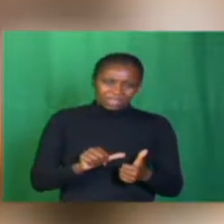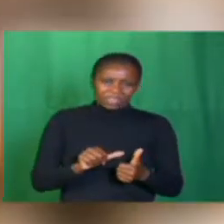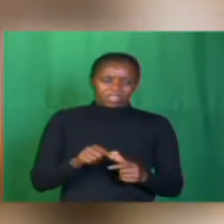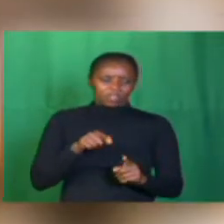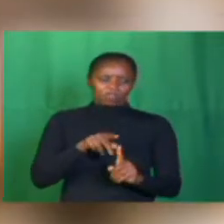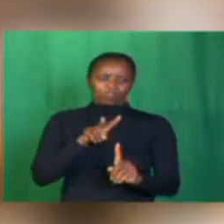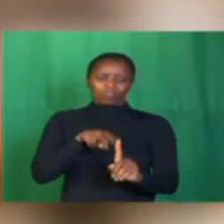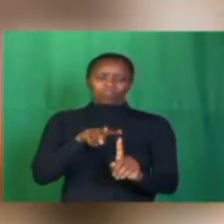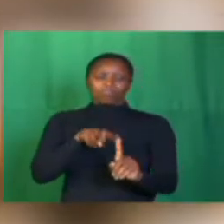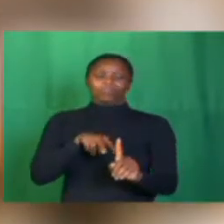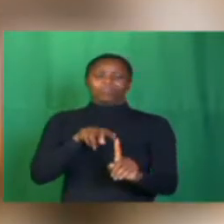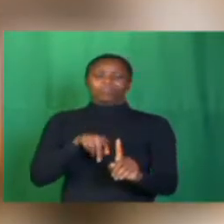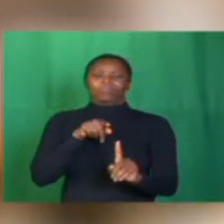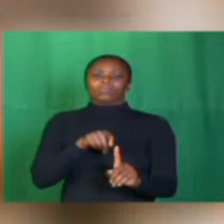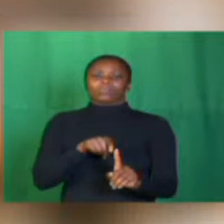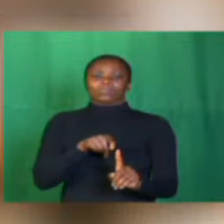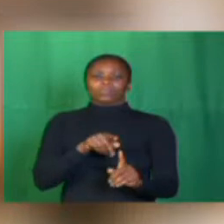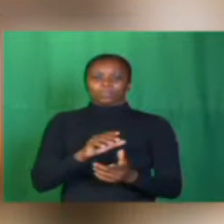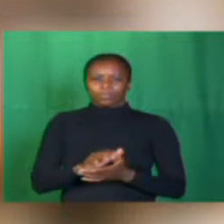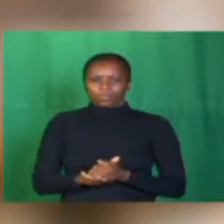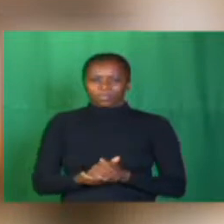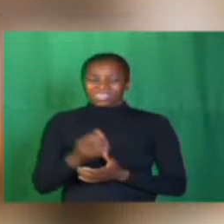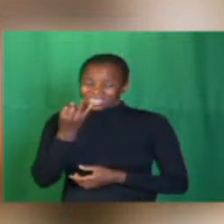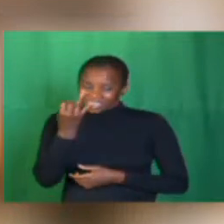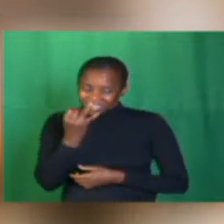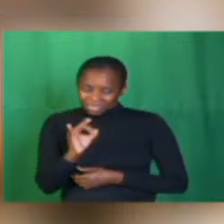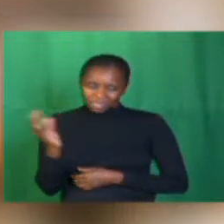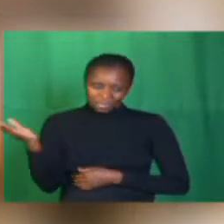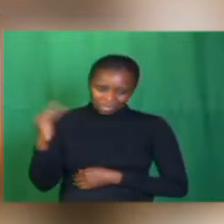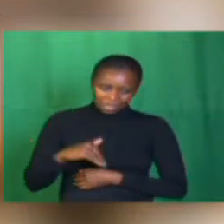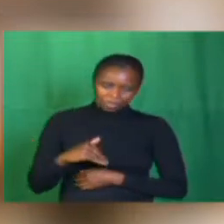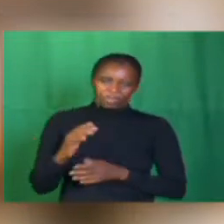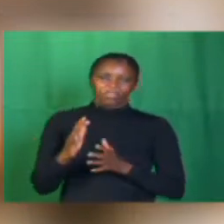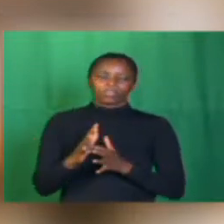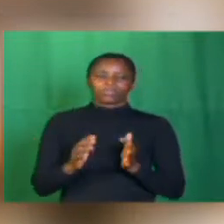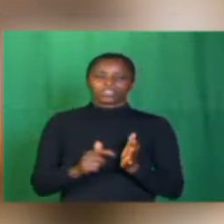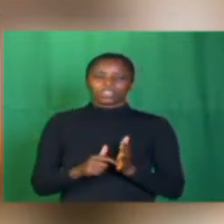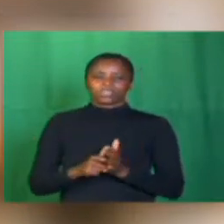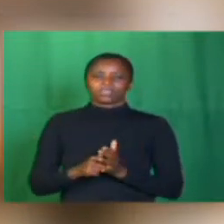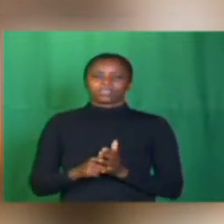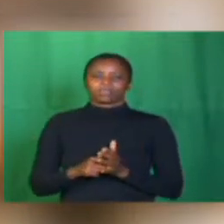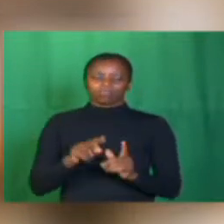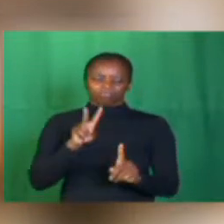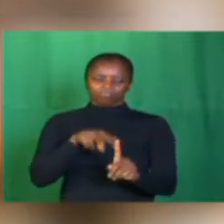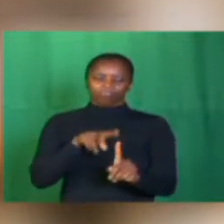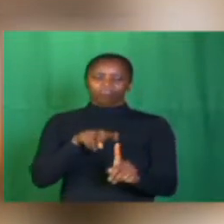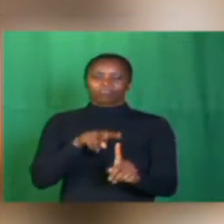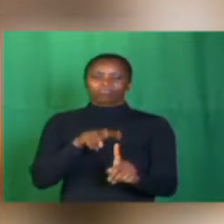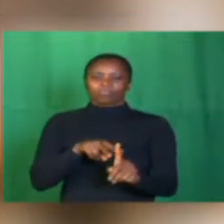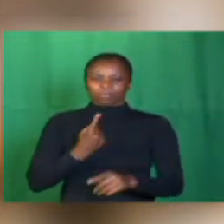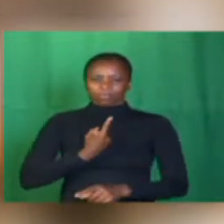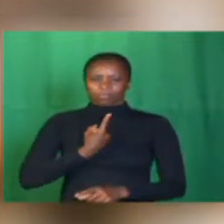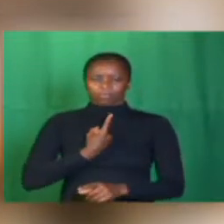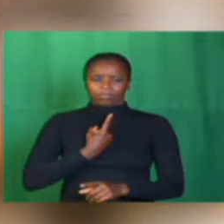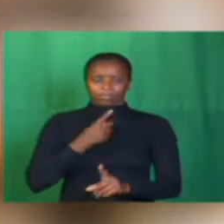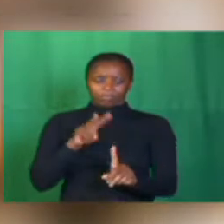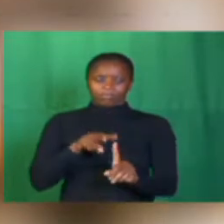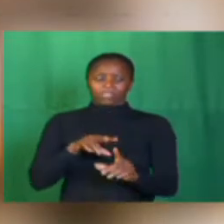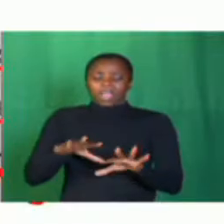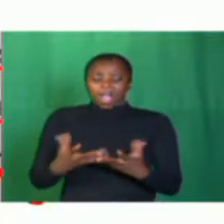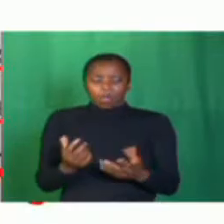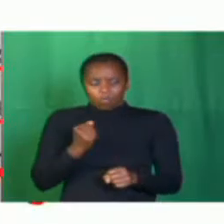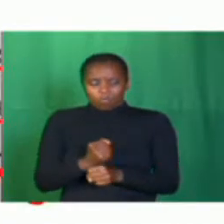been said that that is the second coming. This is the second coming. It is also known as the second coming